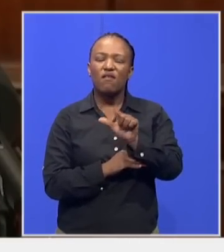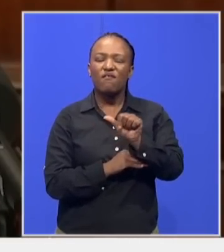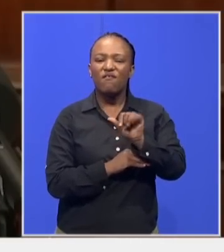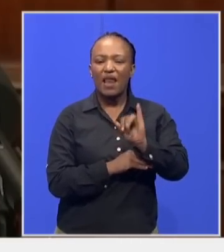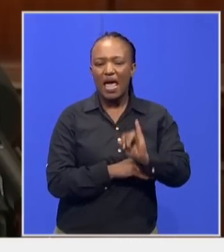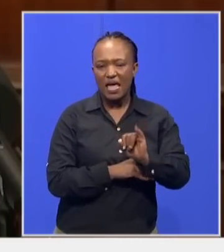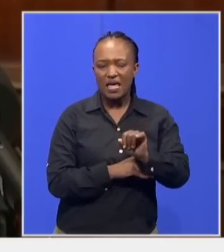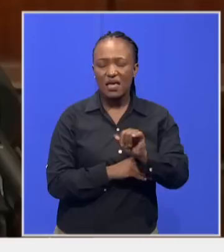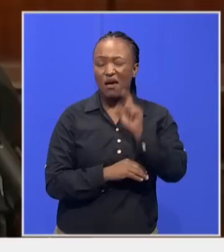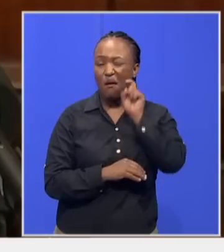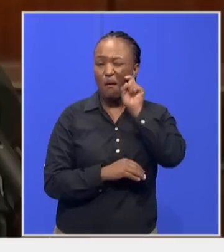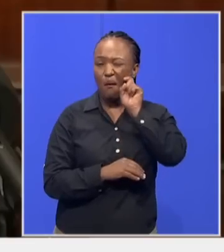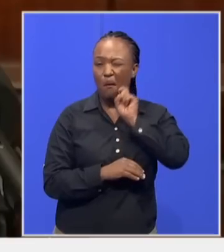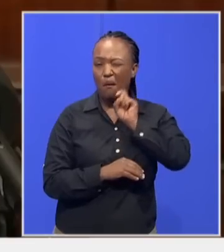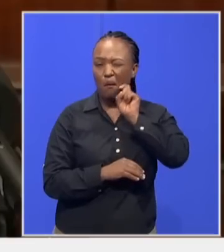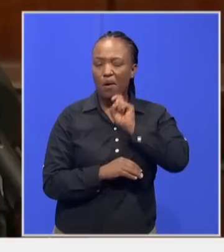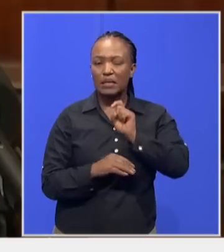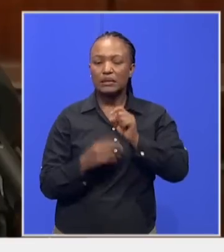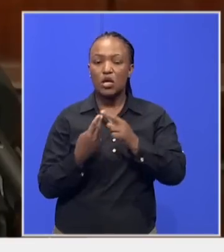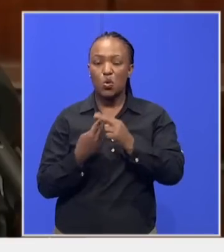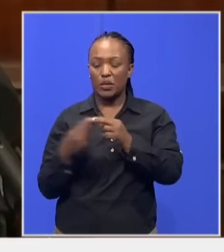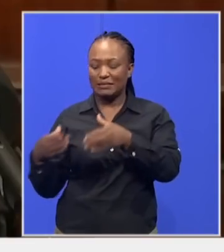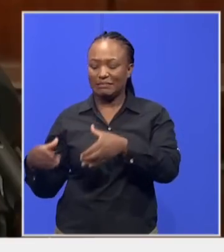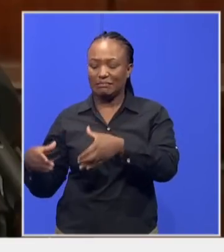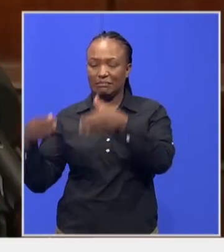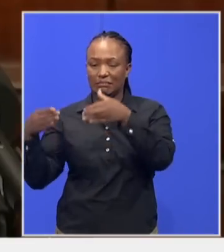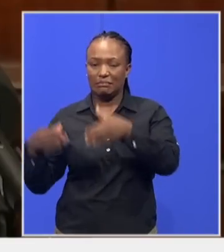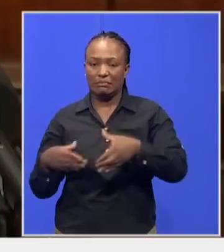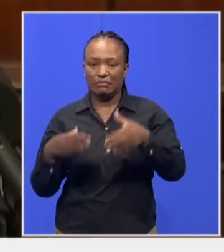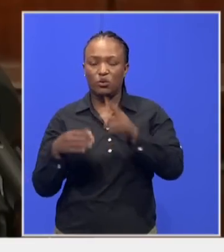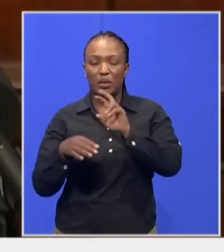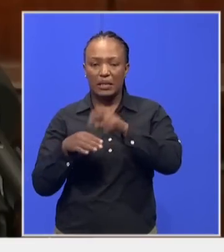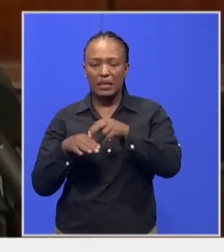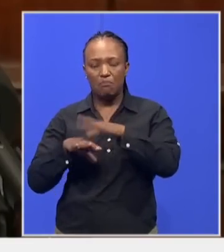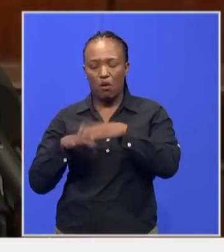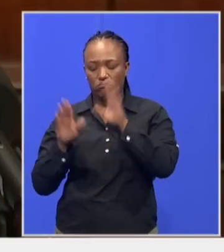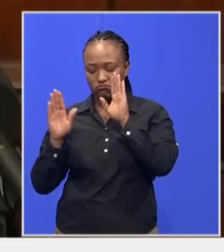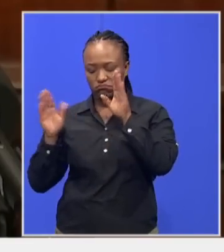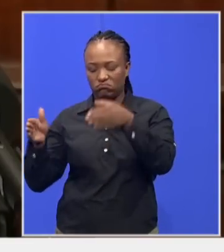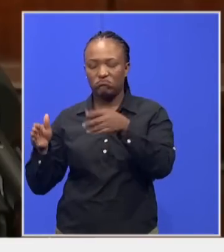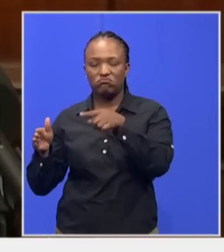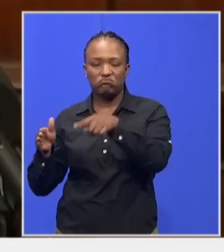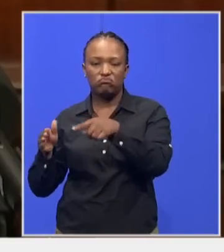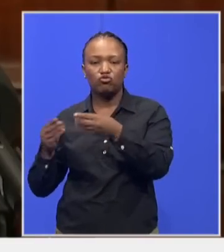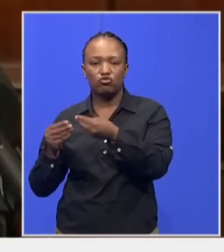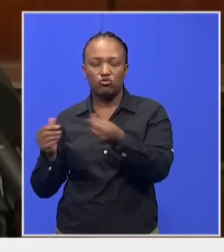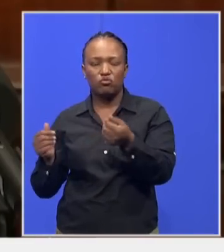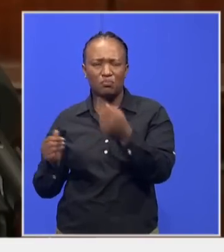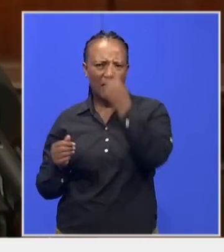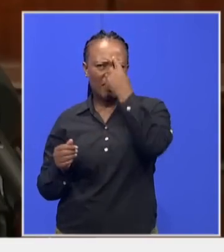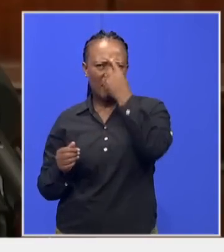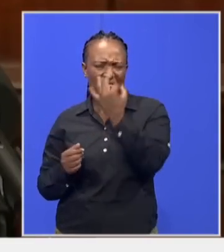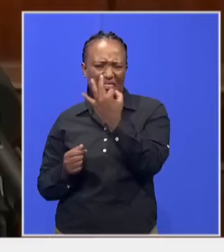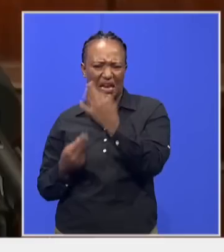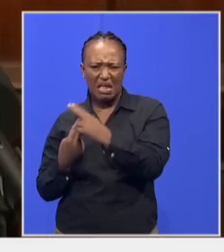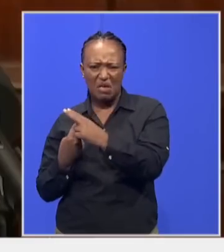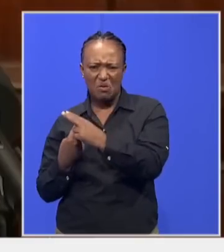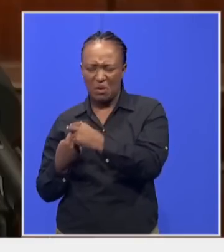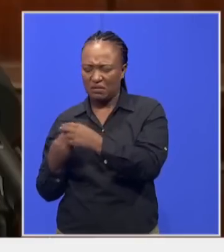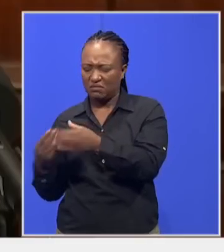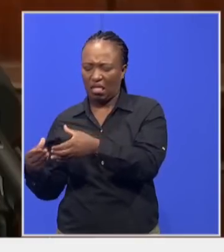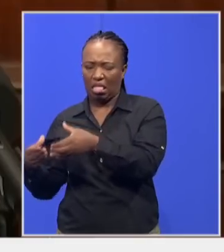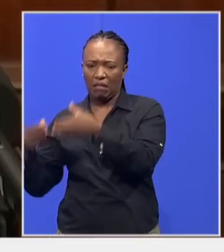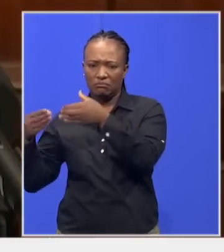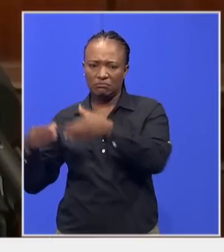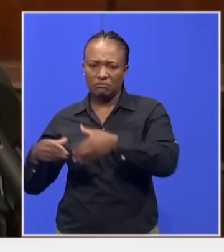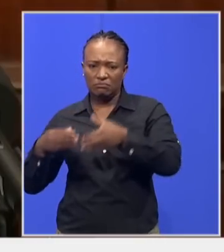older units that requires attention. Again, I think there's about 3 units there that are out of commission.